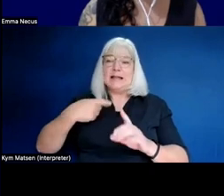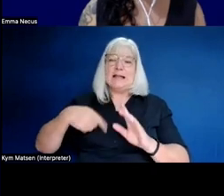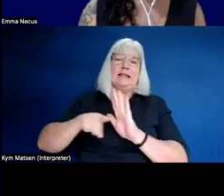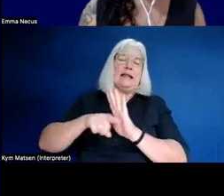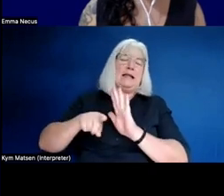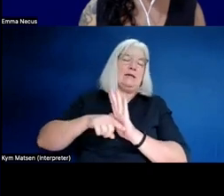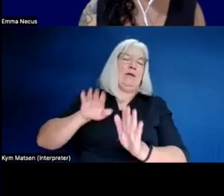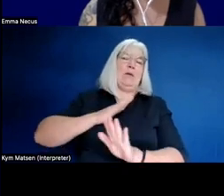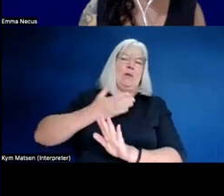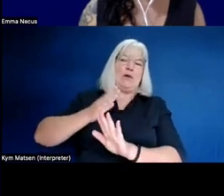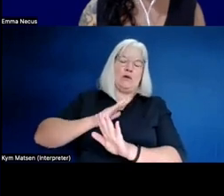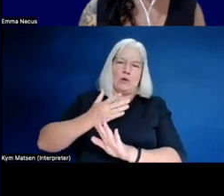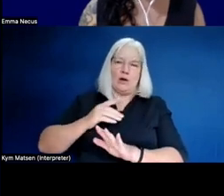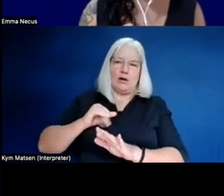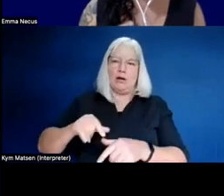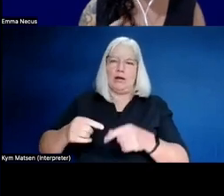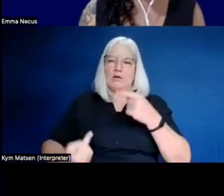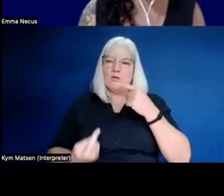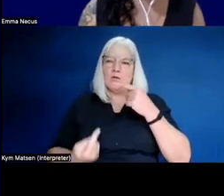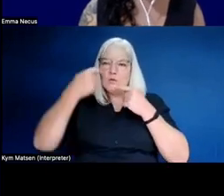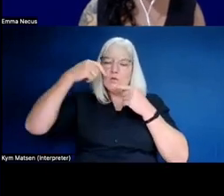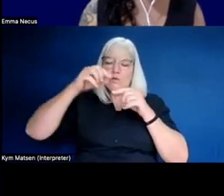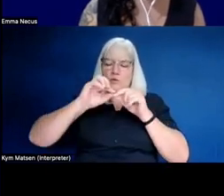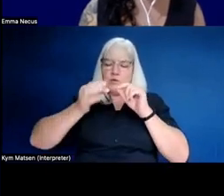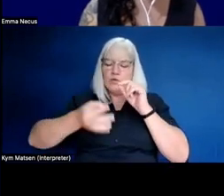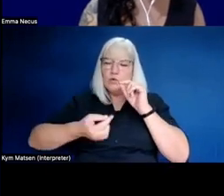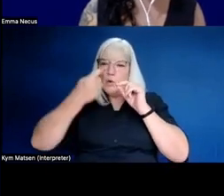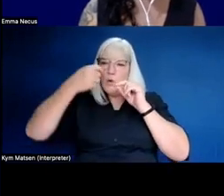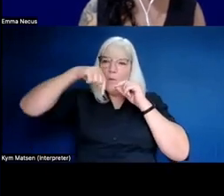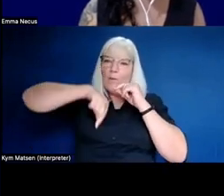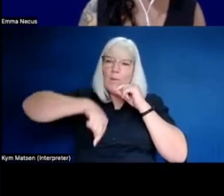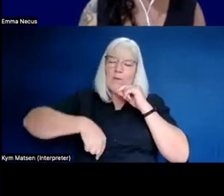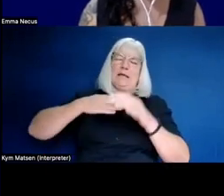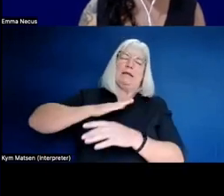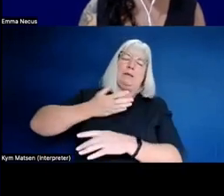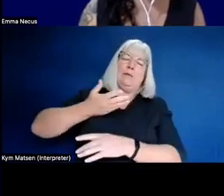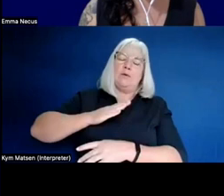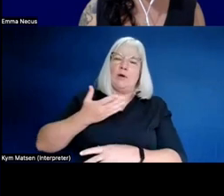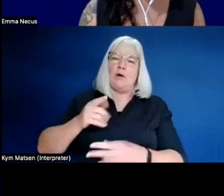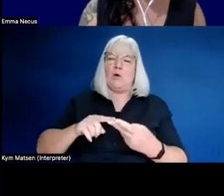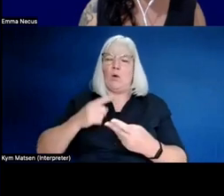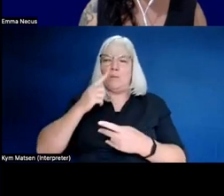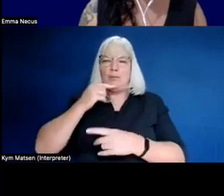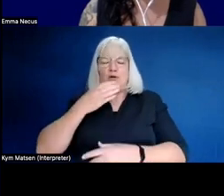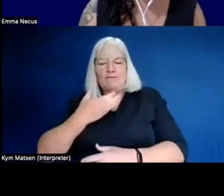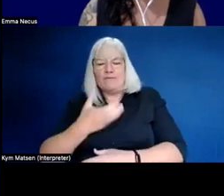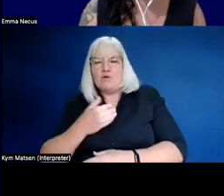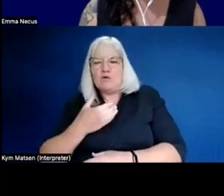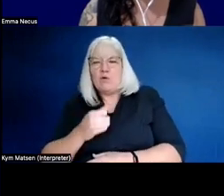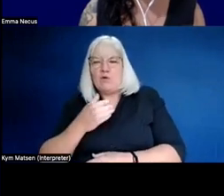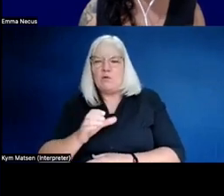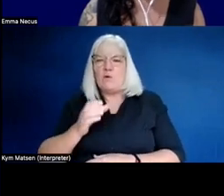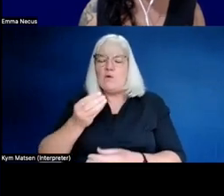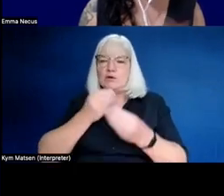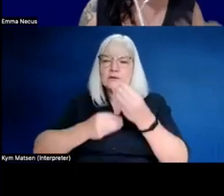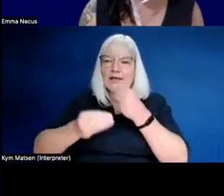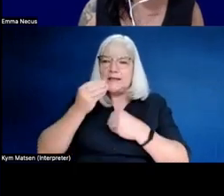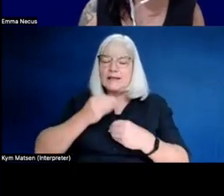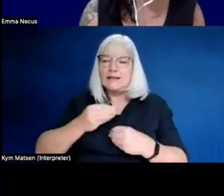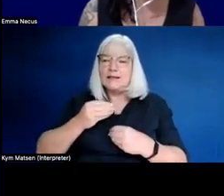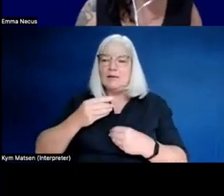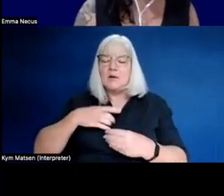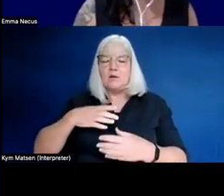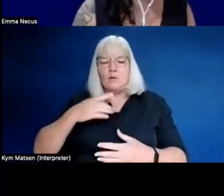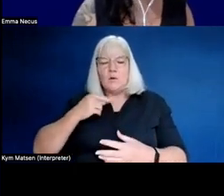pressure to eat, children often who are slow to put on weight and grow. Solids are seen as a way of helping that process speed up, but that can